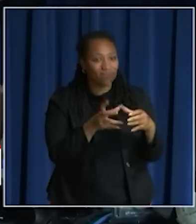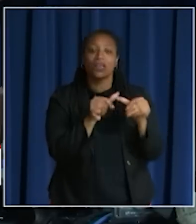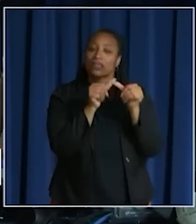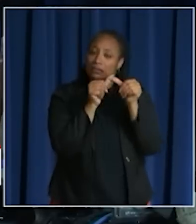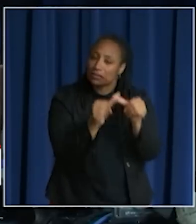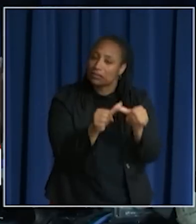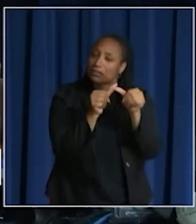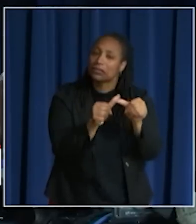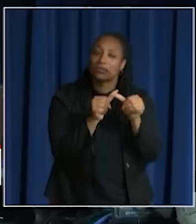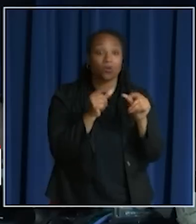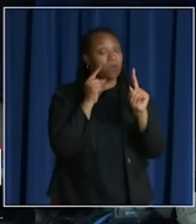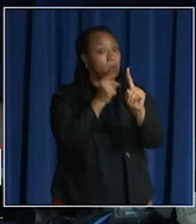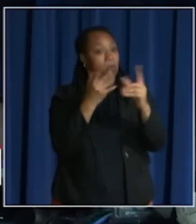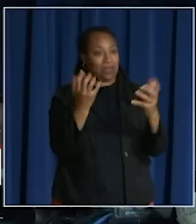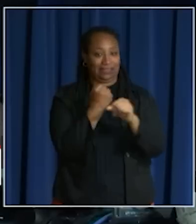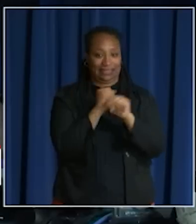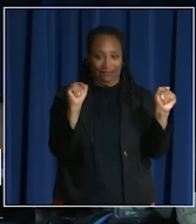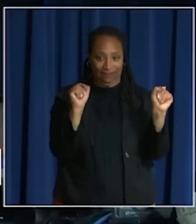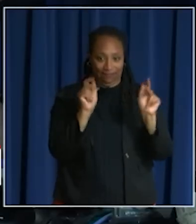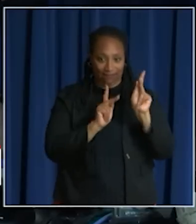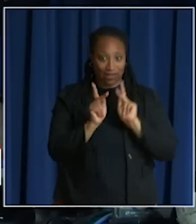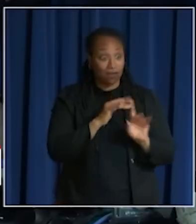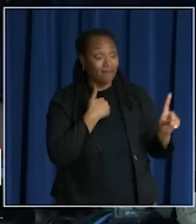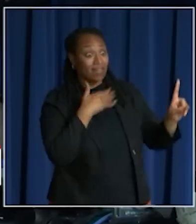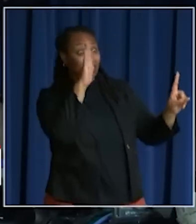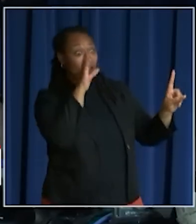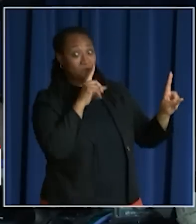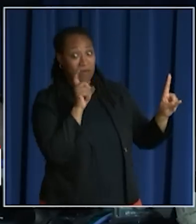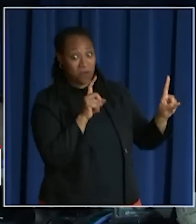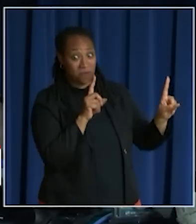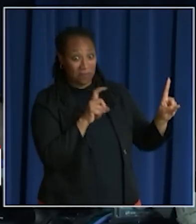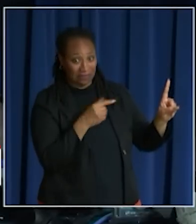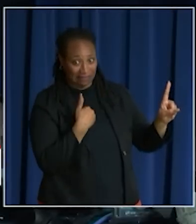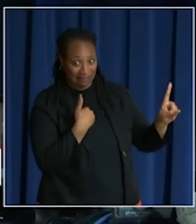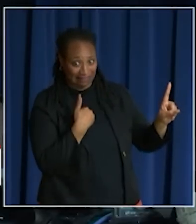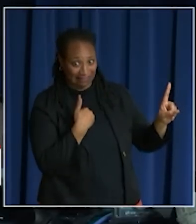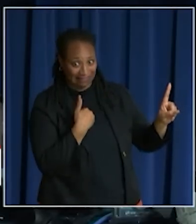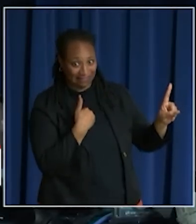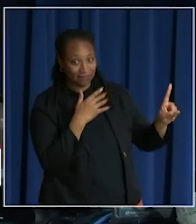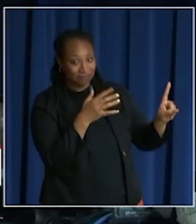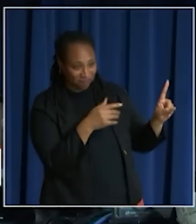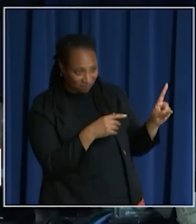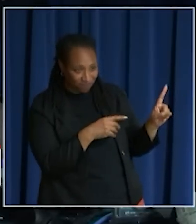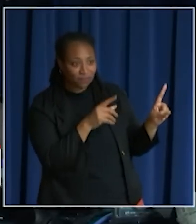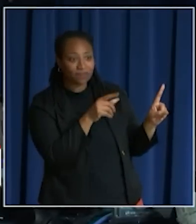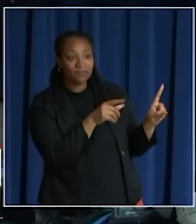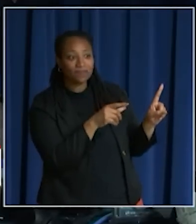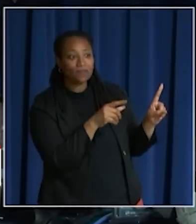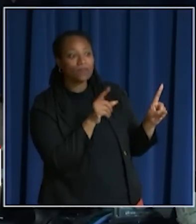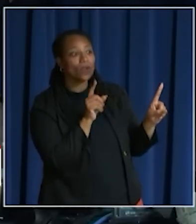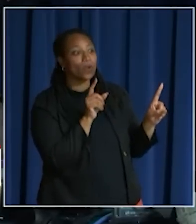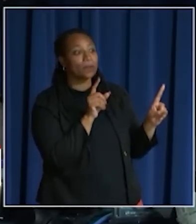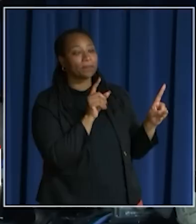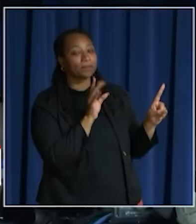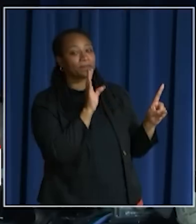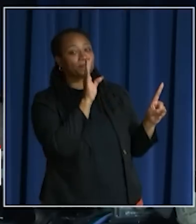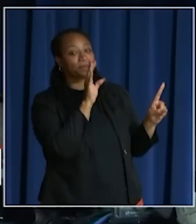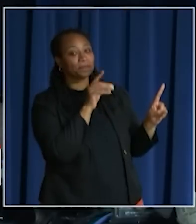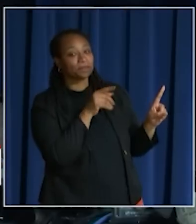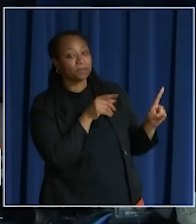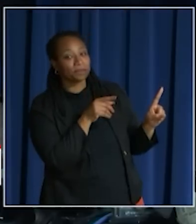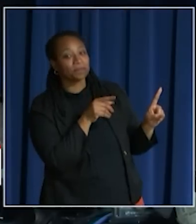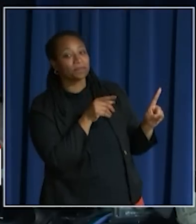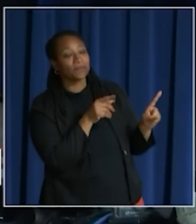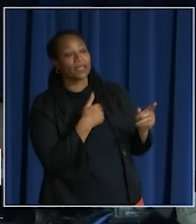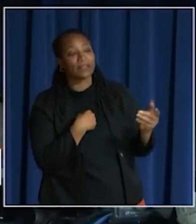question. You just broke the rule. Maybe somebody else haven't asked the question already. Okay, is that it? Okay, all right. Just have one question, because you did